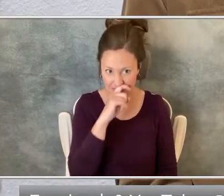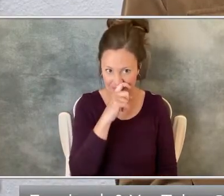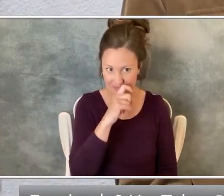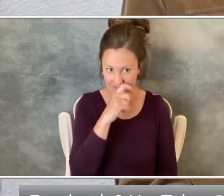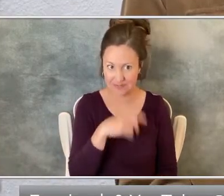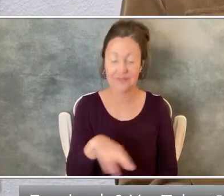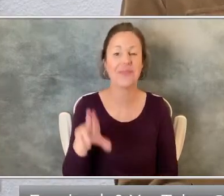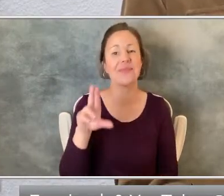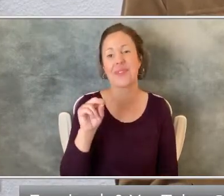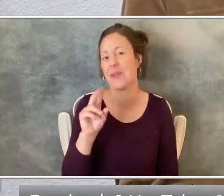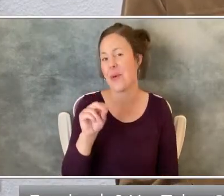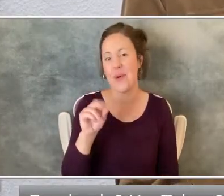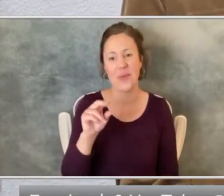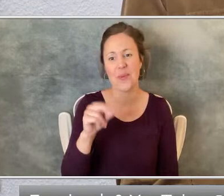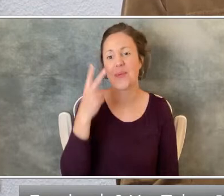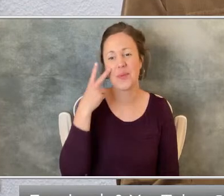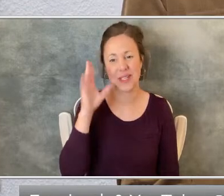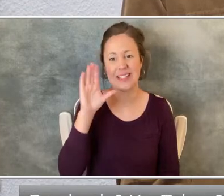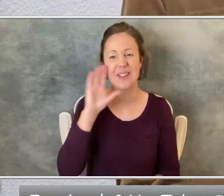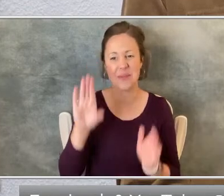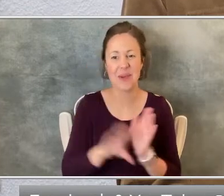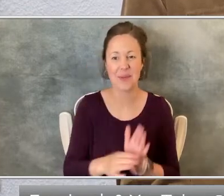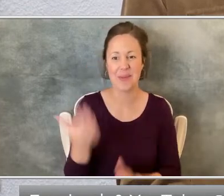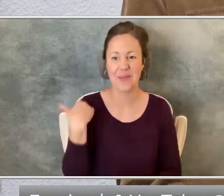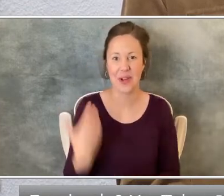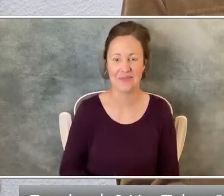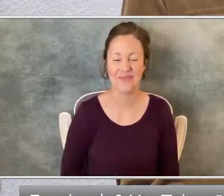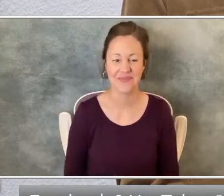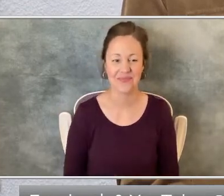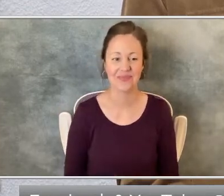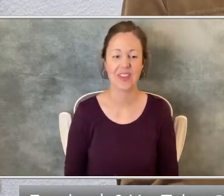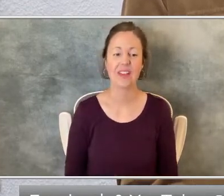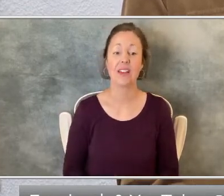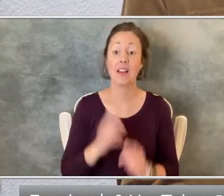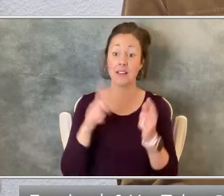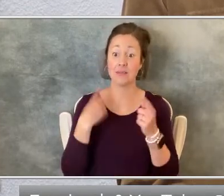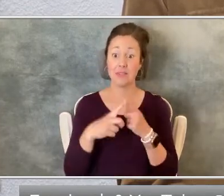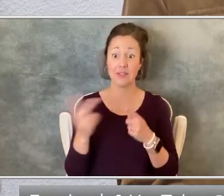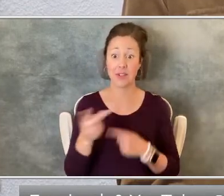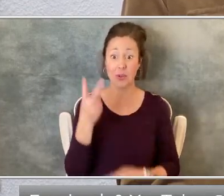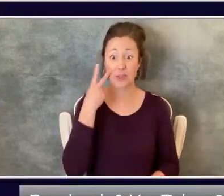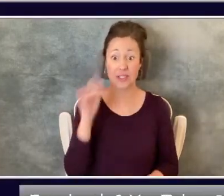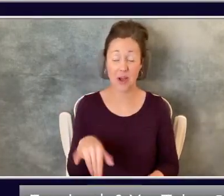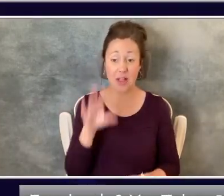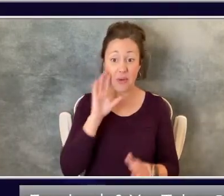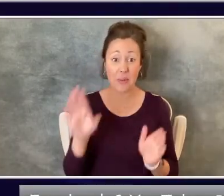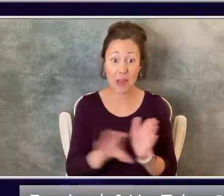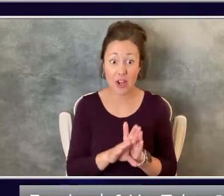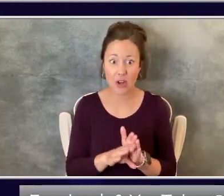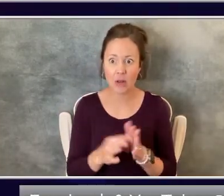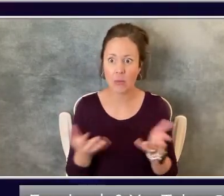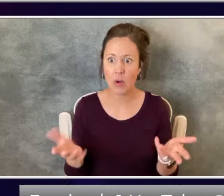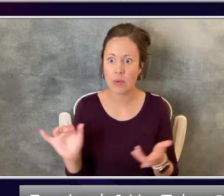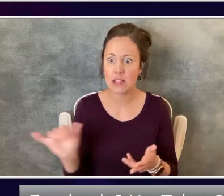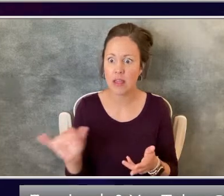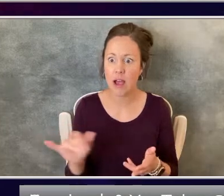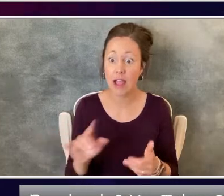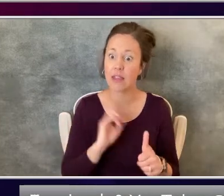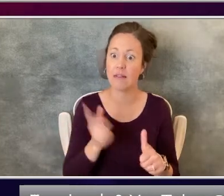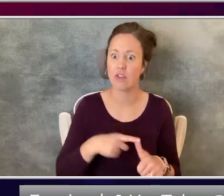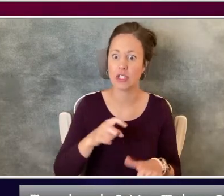No, it is not. No, I've seen them prior. What was it like when you saw these pictures the first time?